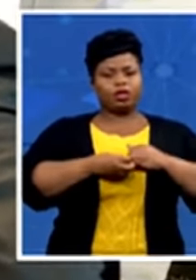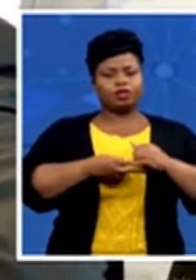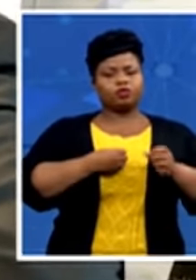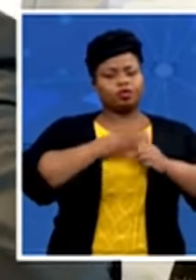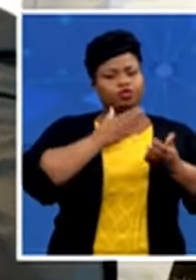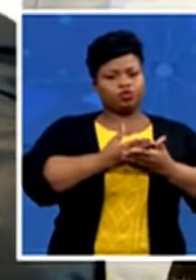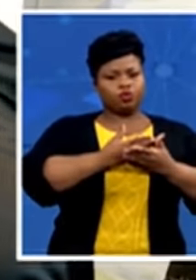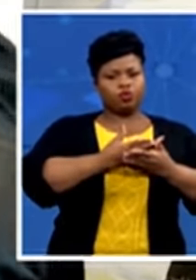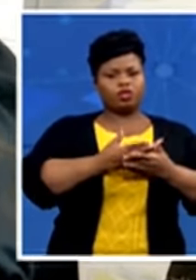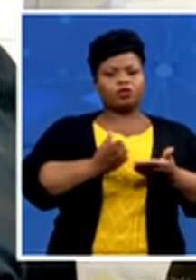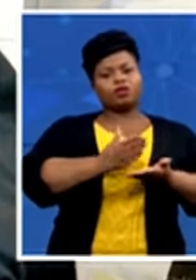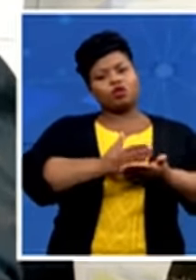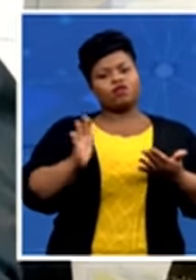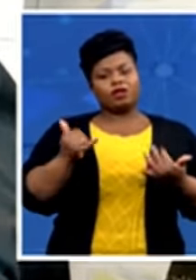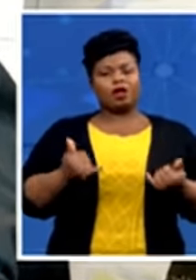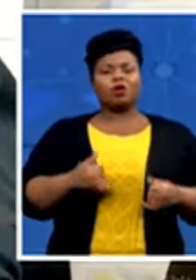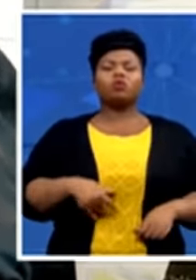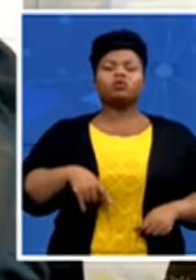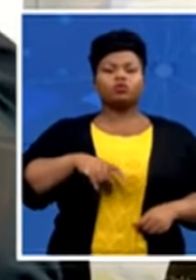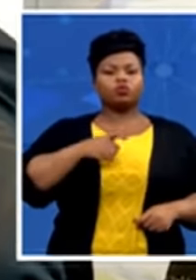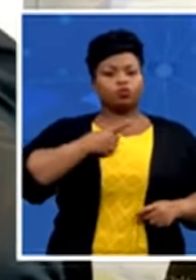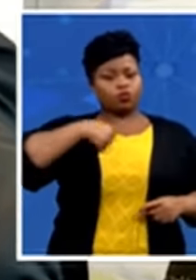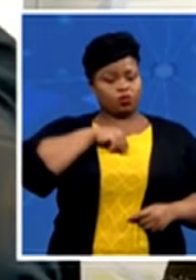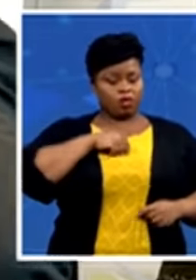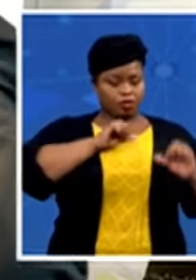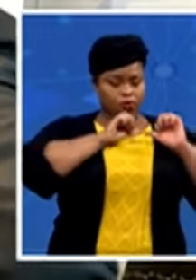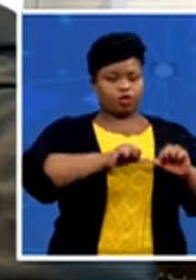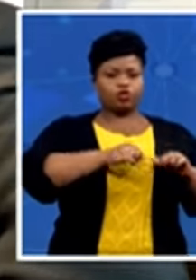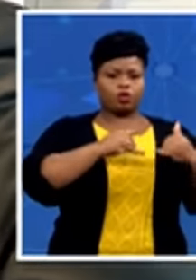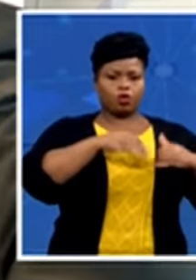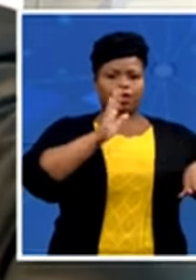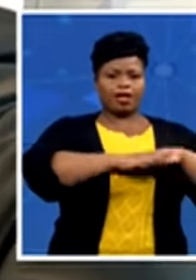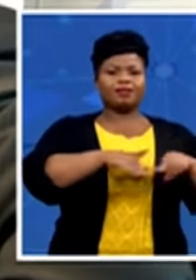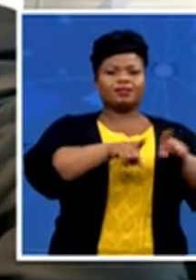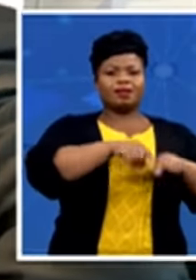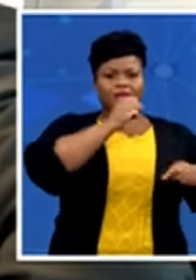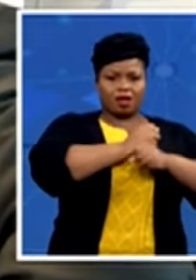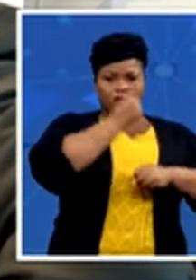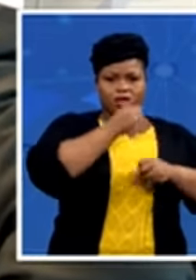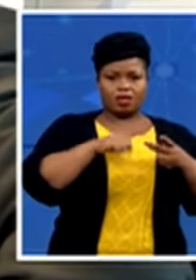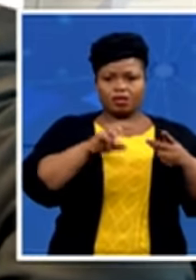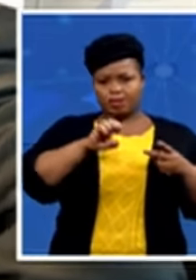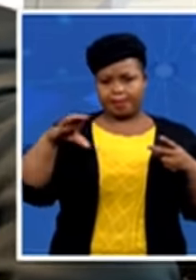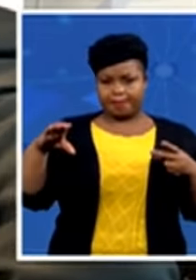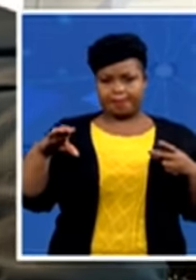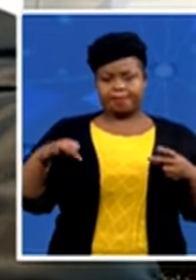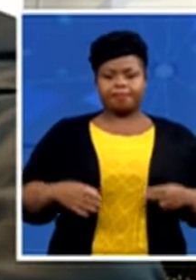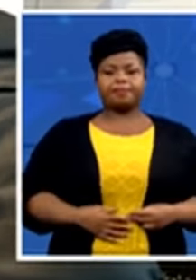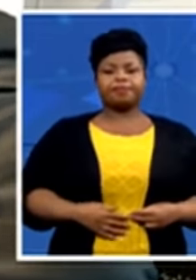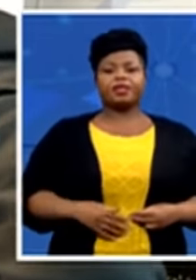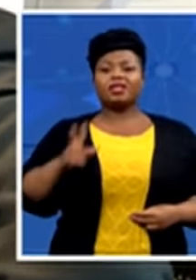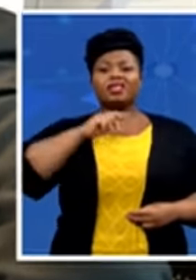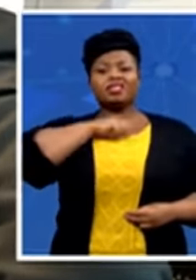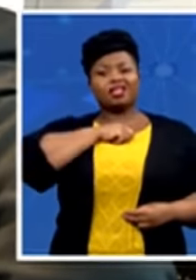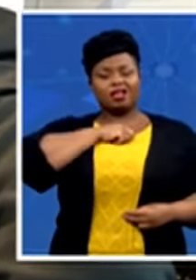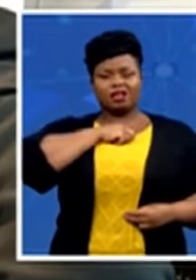online booking as currently it's been rolled out in Gauteng as well as in Eastern Cape. In case that then we haven't, we are at the